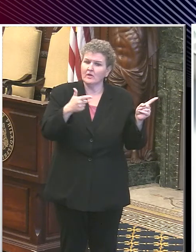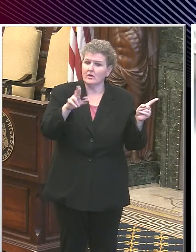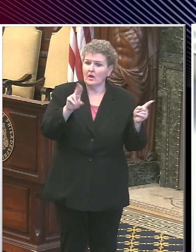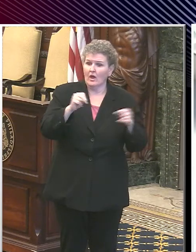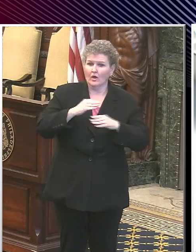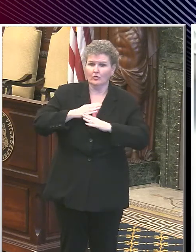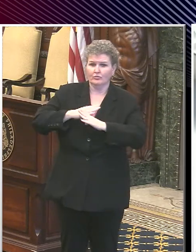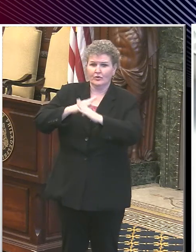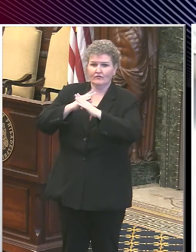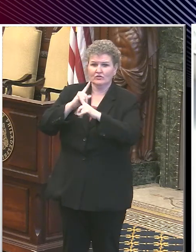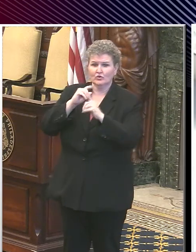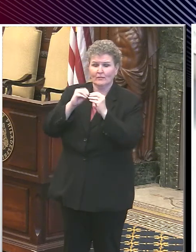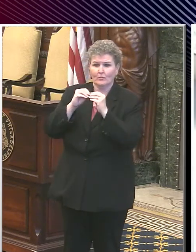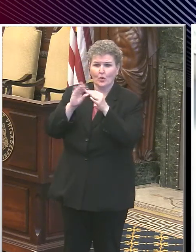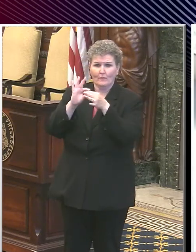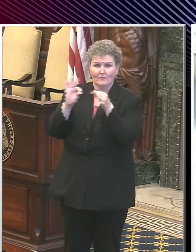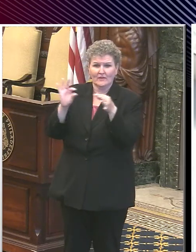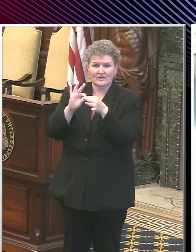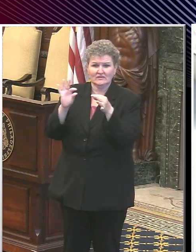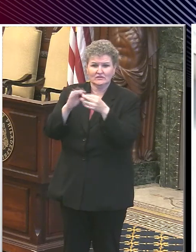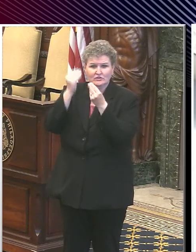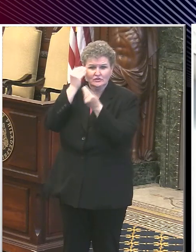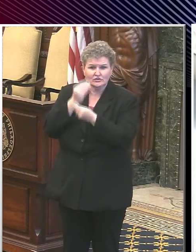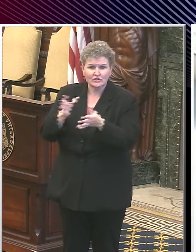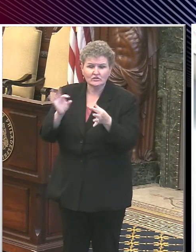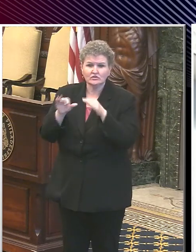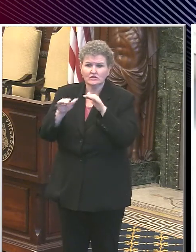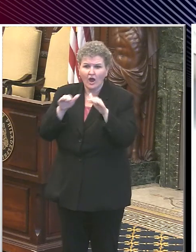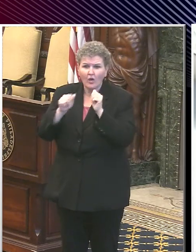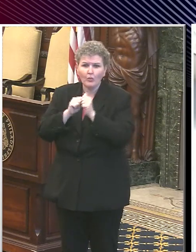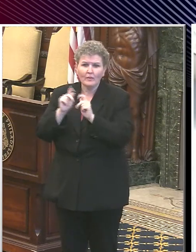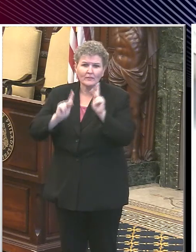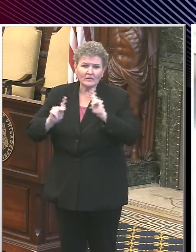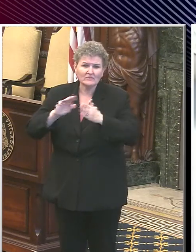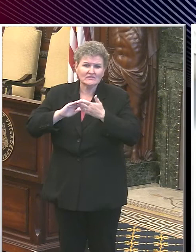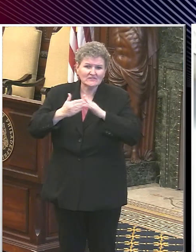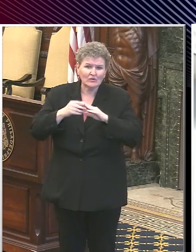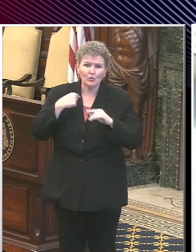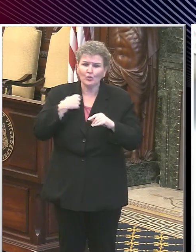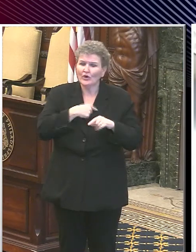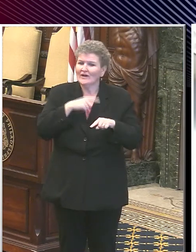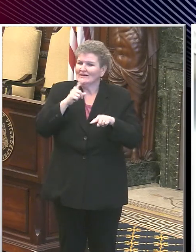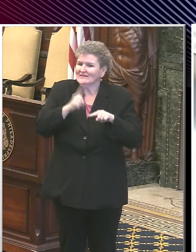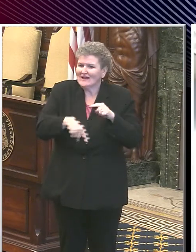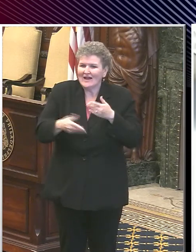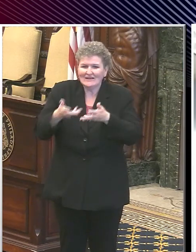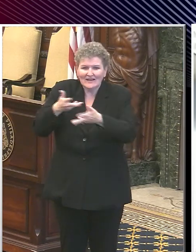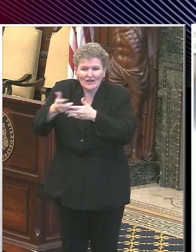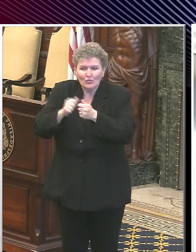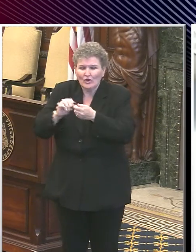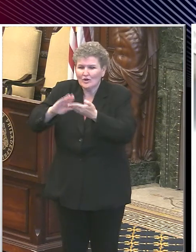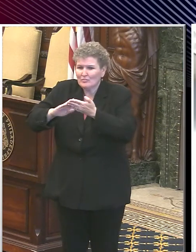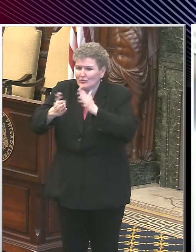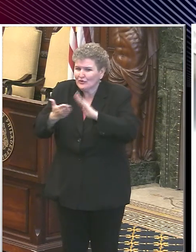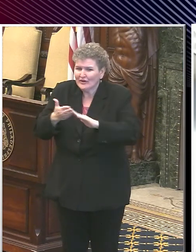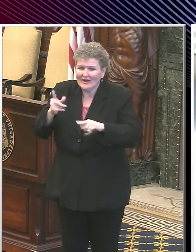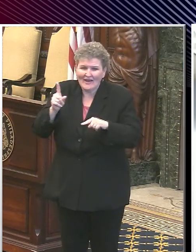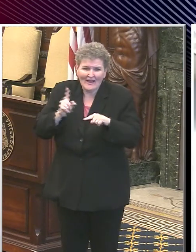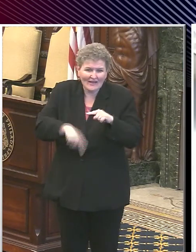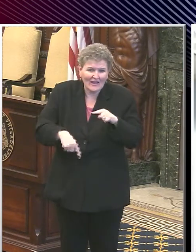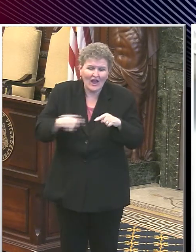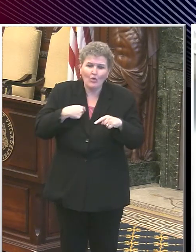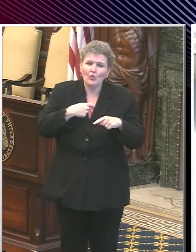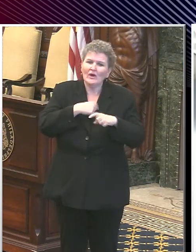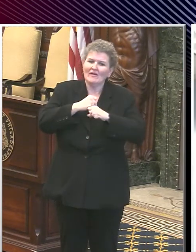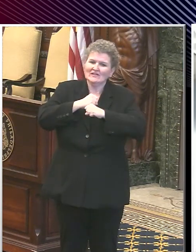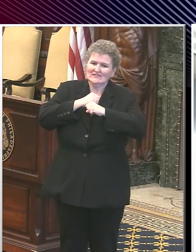right? Folks who can get and talk to the community in ways that, quite frankly, we can't. I can't defend Morris's decision